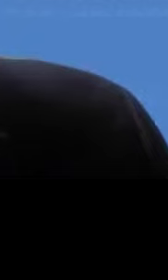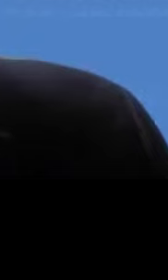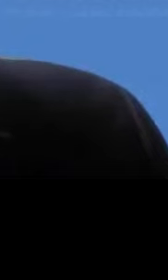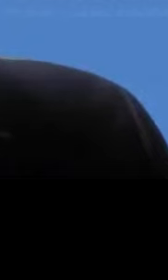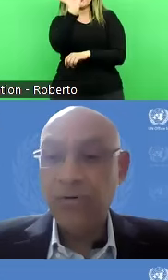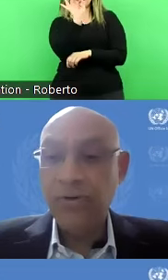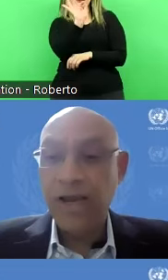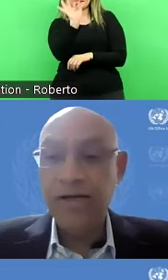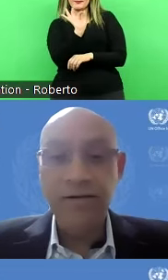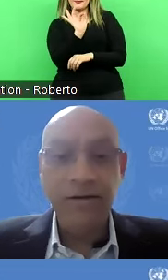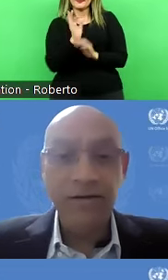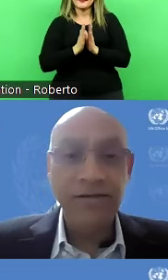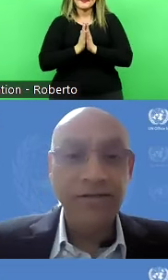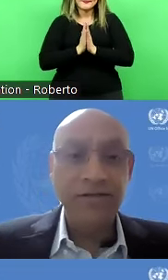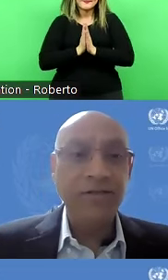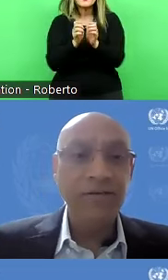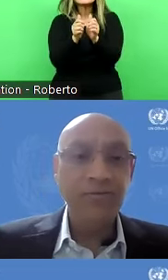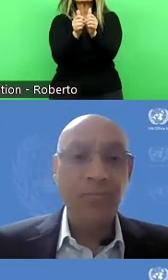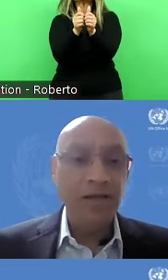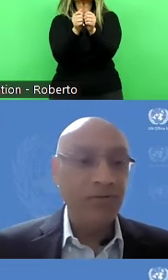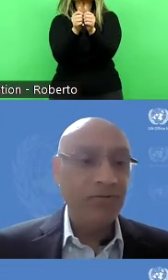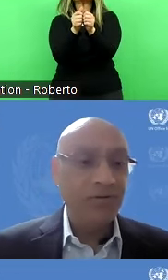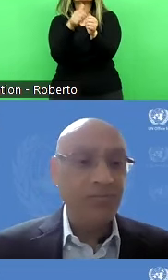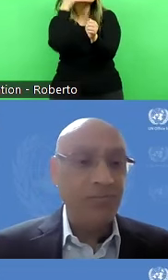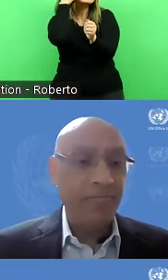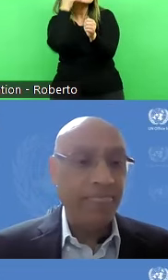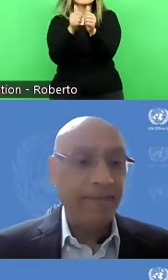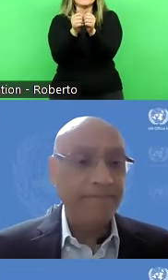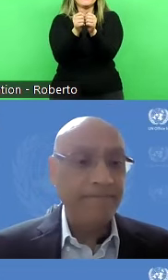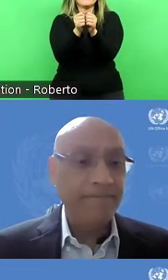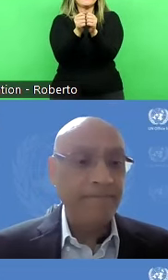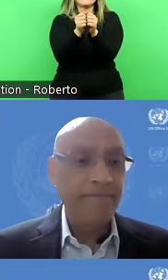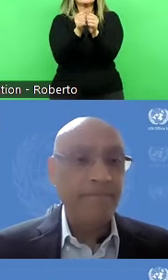quiz before we end the session. So Mai, over to you.